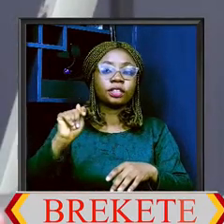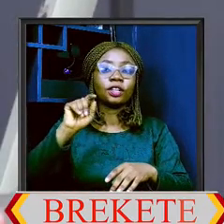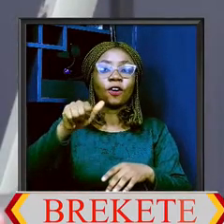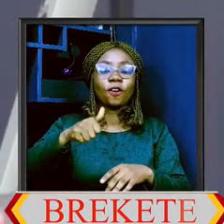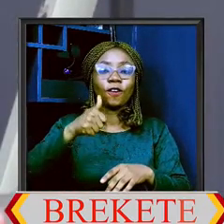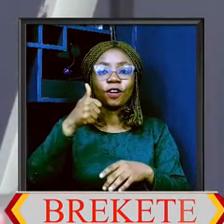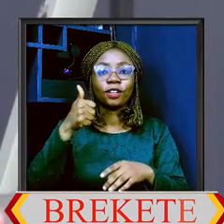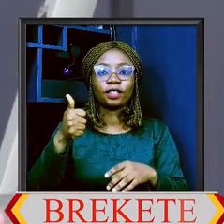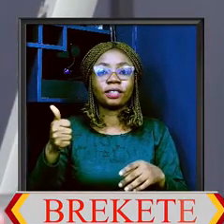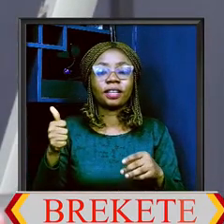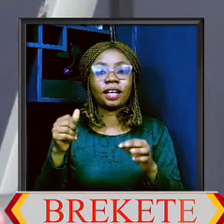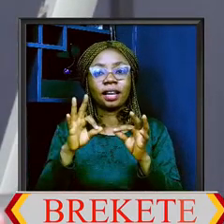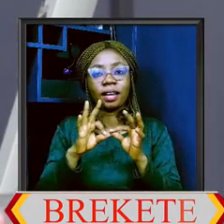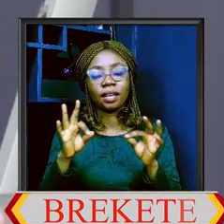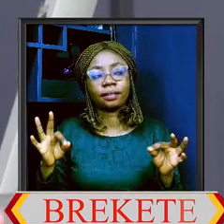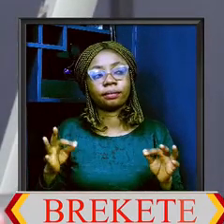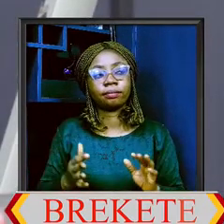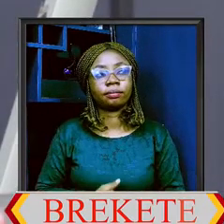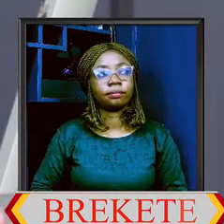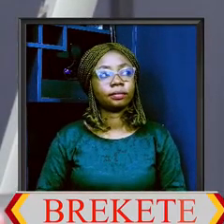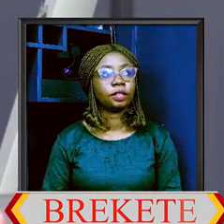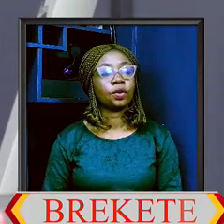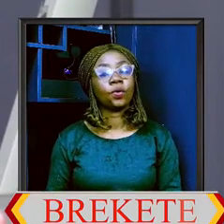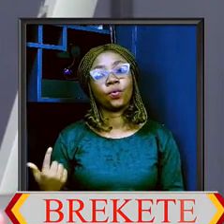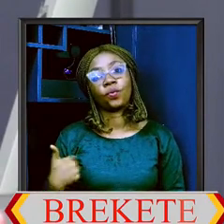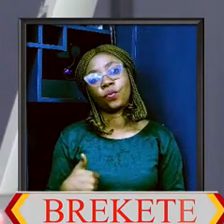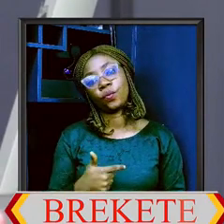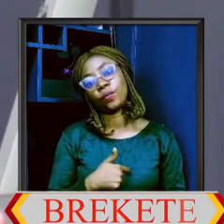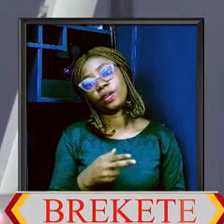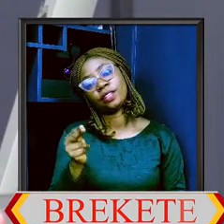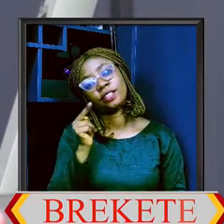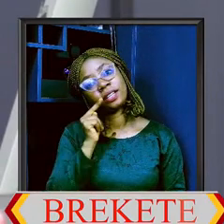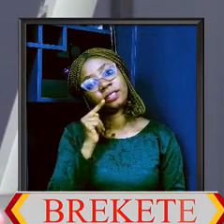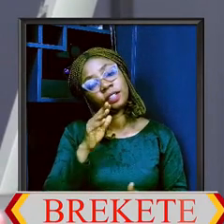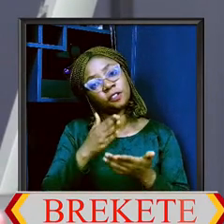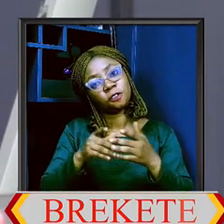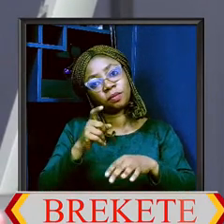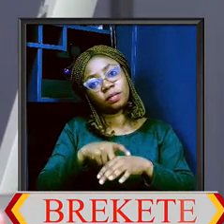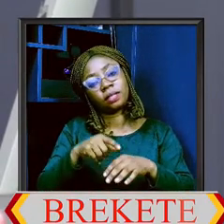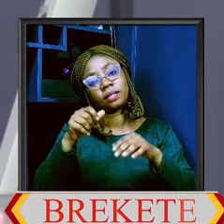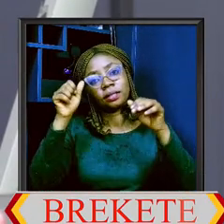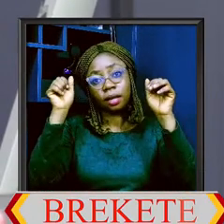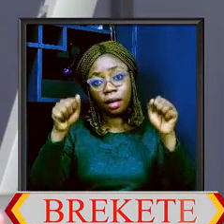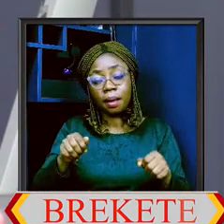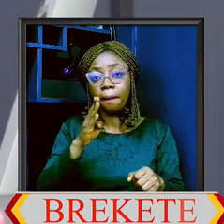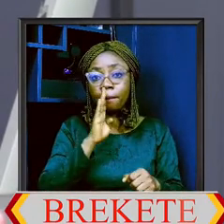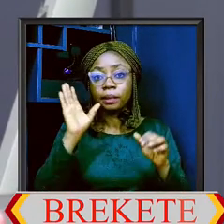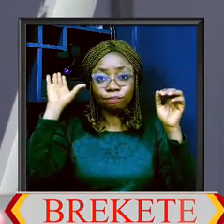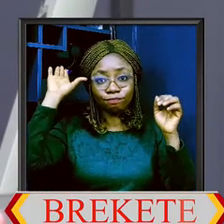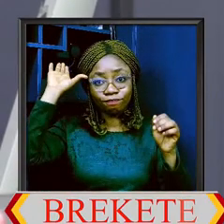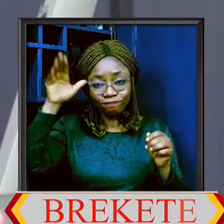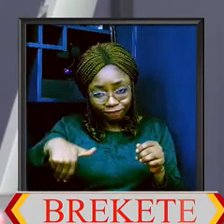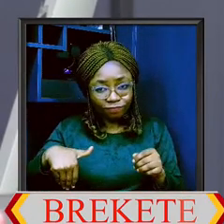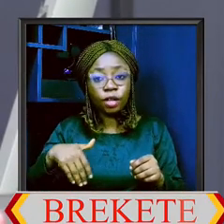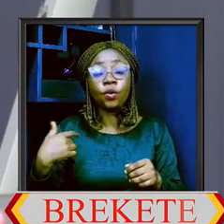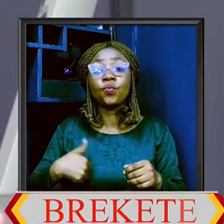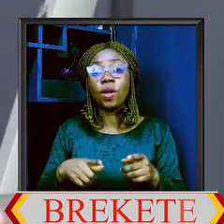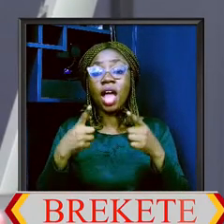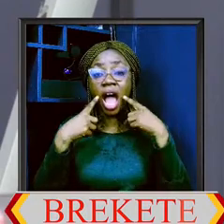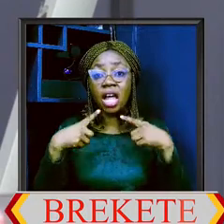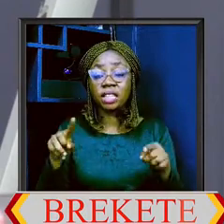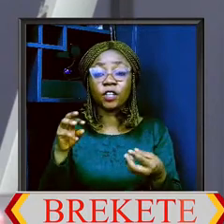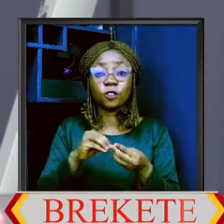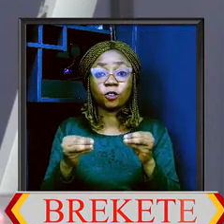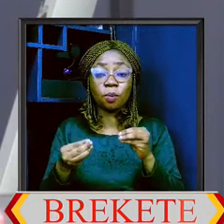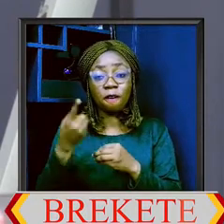sorry reject we nigeran sometimes can be stubborn we announce number for